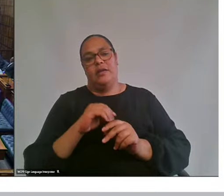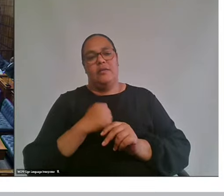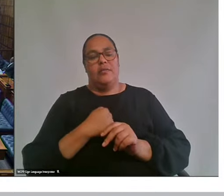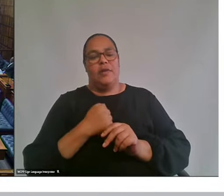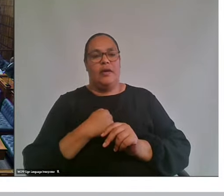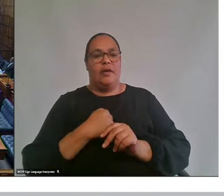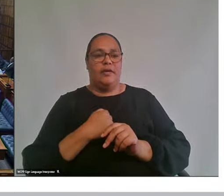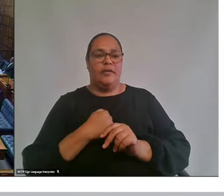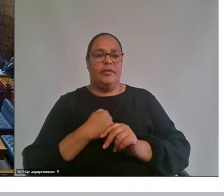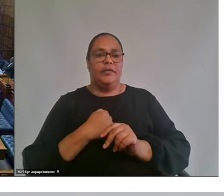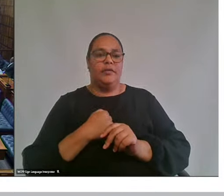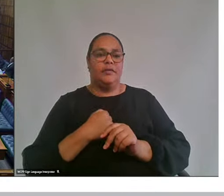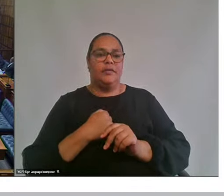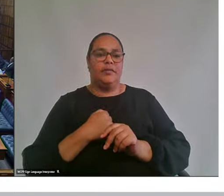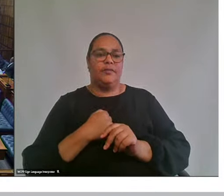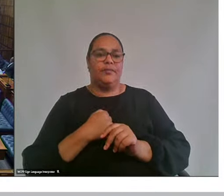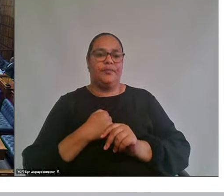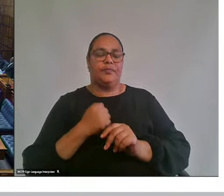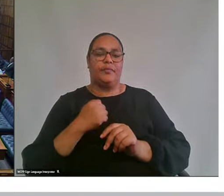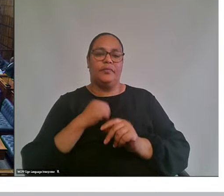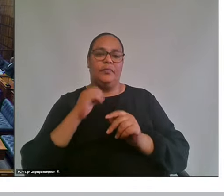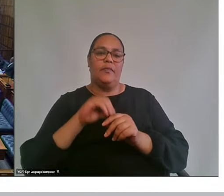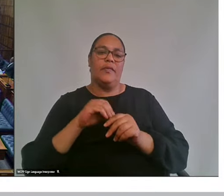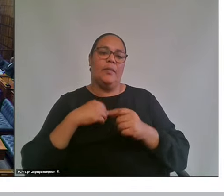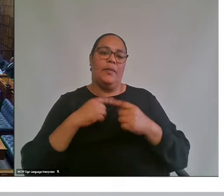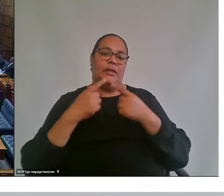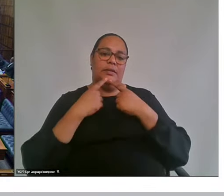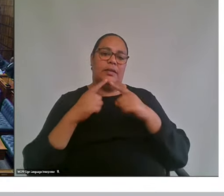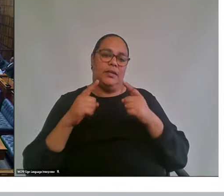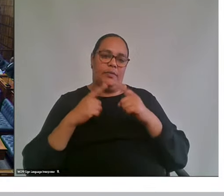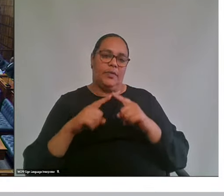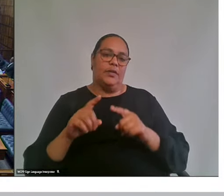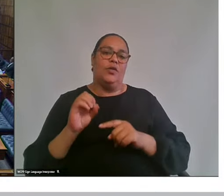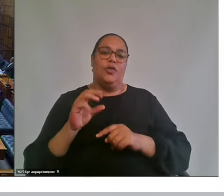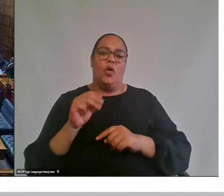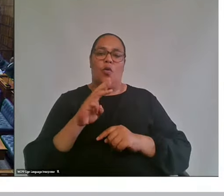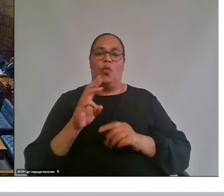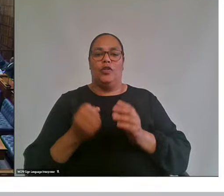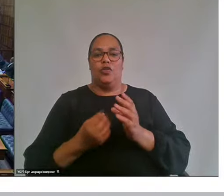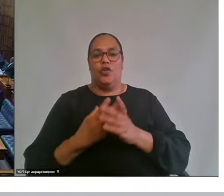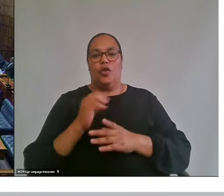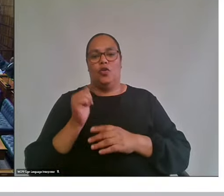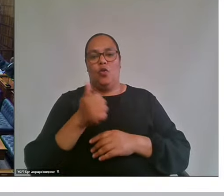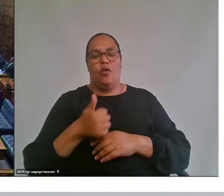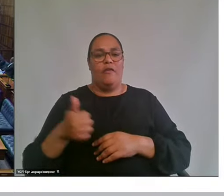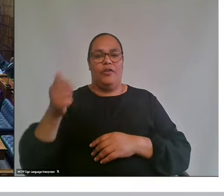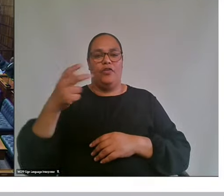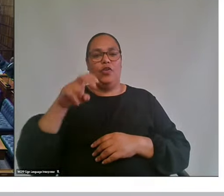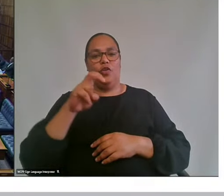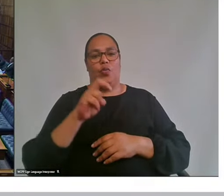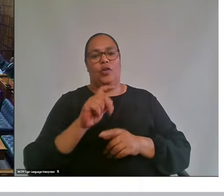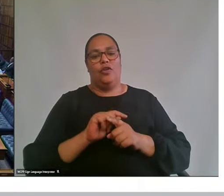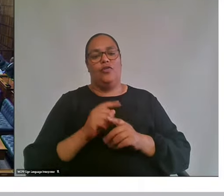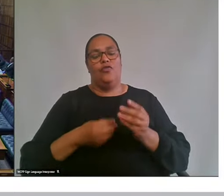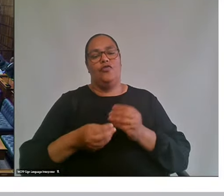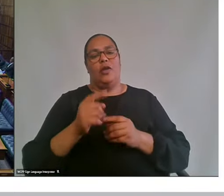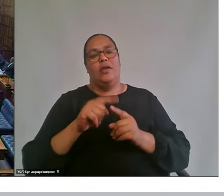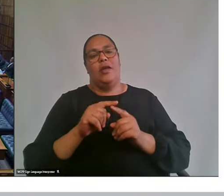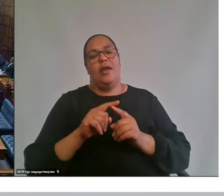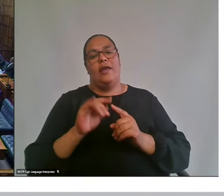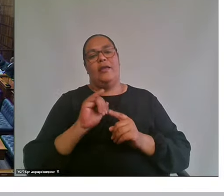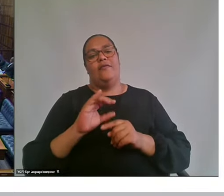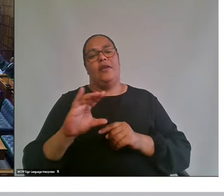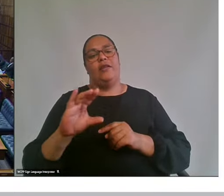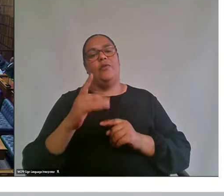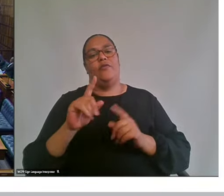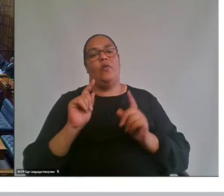um uh uh uh statement um the West grow is the official tourism trade and investment Pro promotion Agency